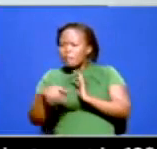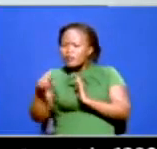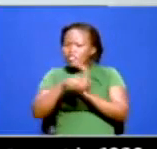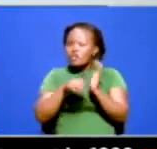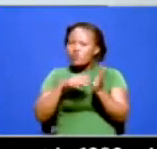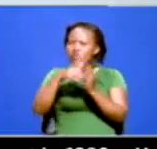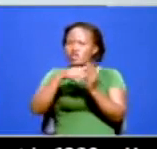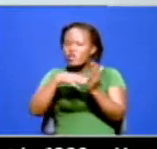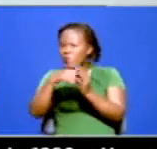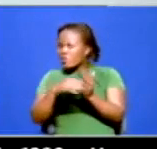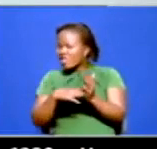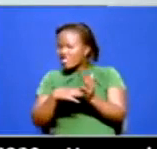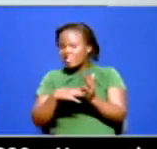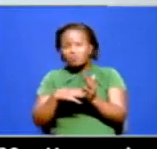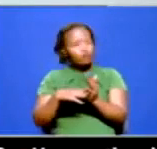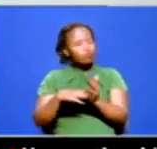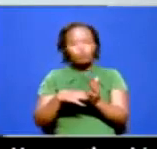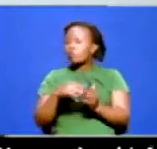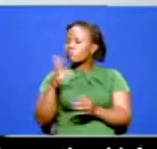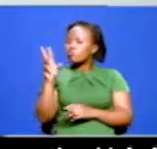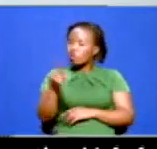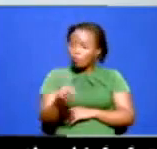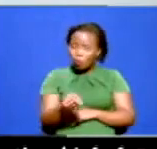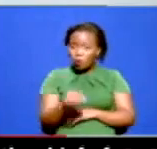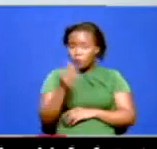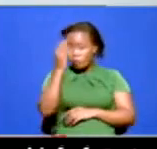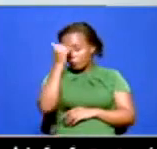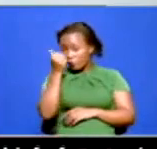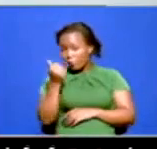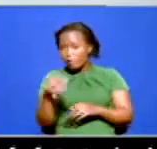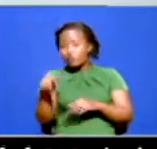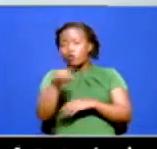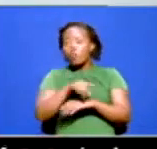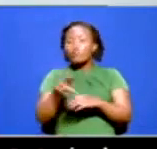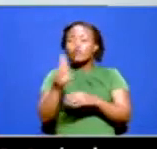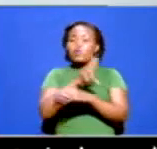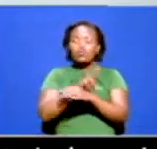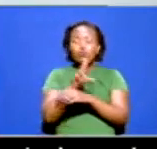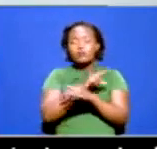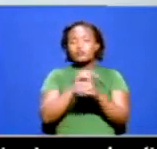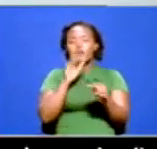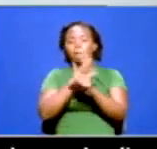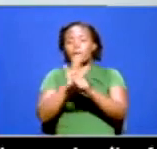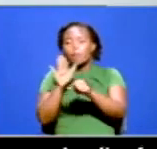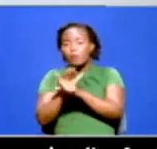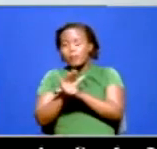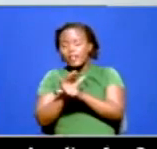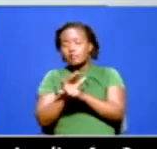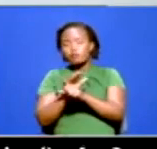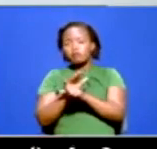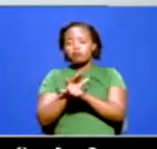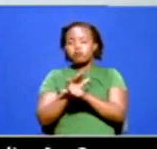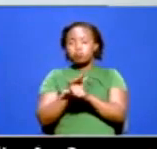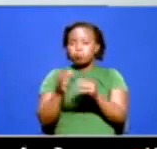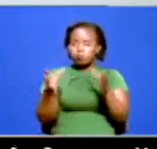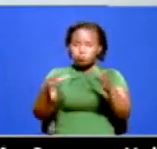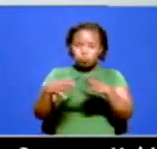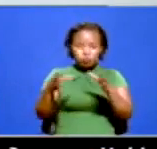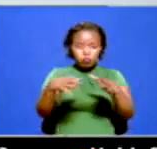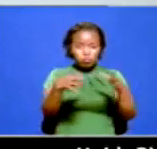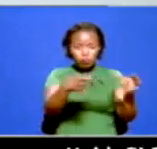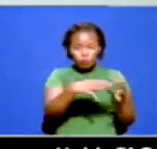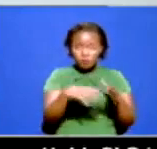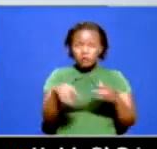because we use force multipliers. We have